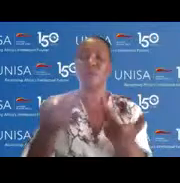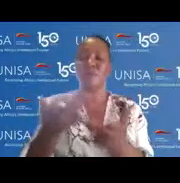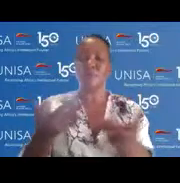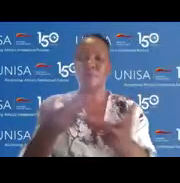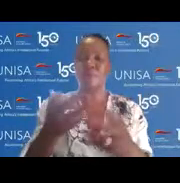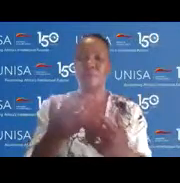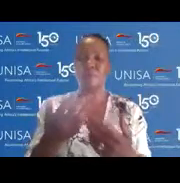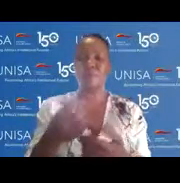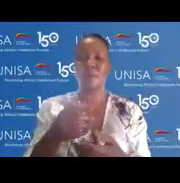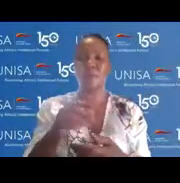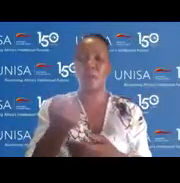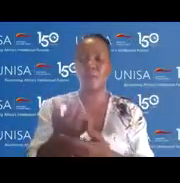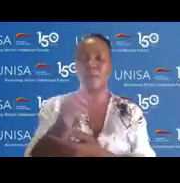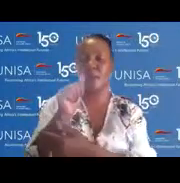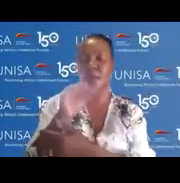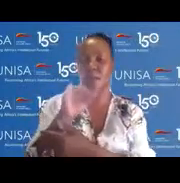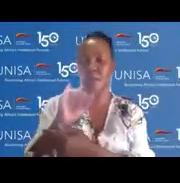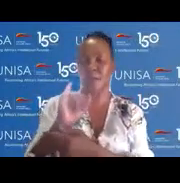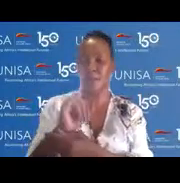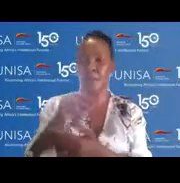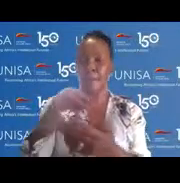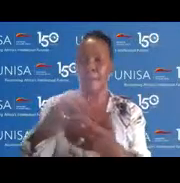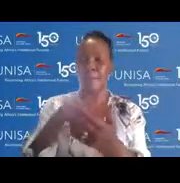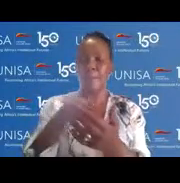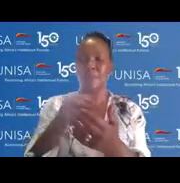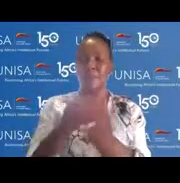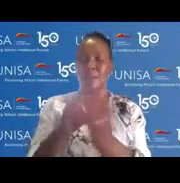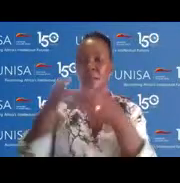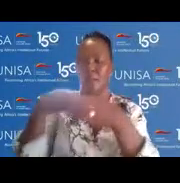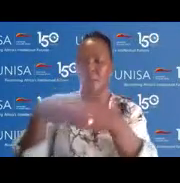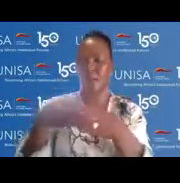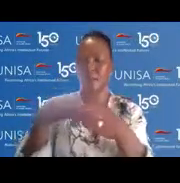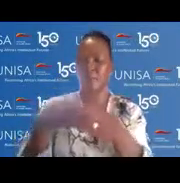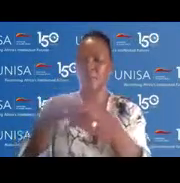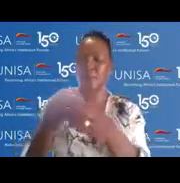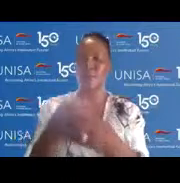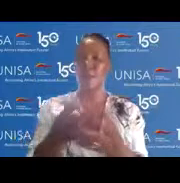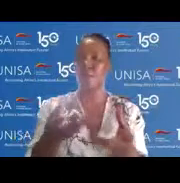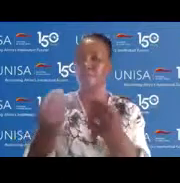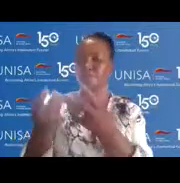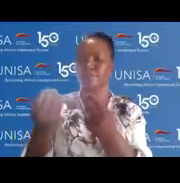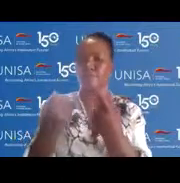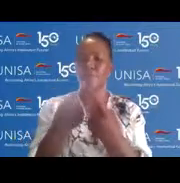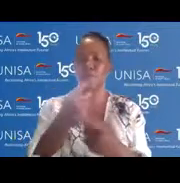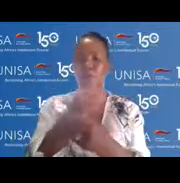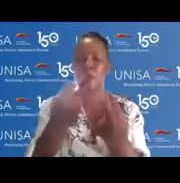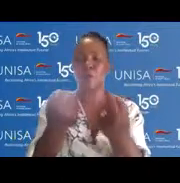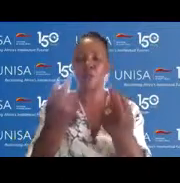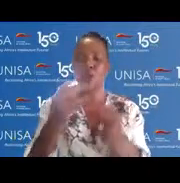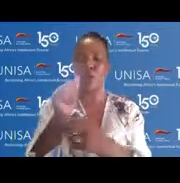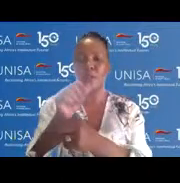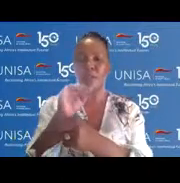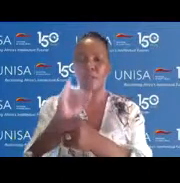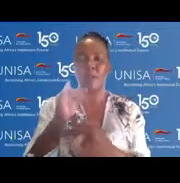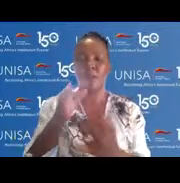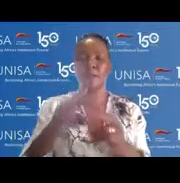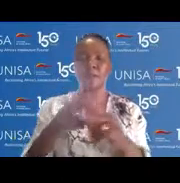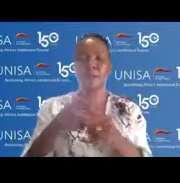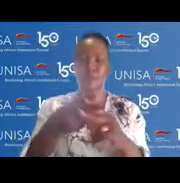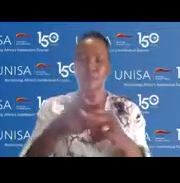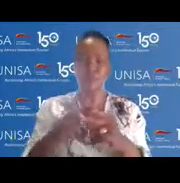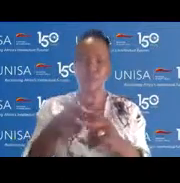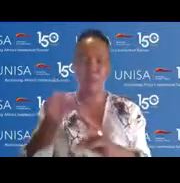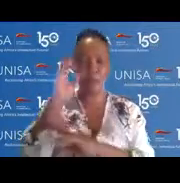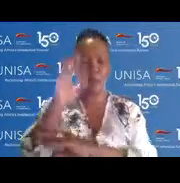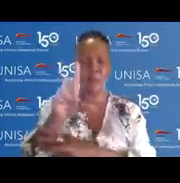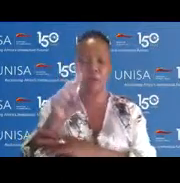AI masterclasses to teach you exactly how to prompt to get the most out of these new AI tools. So remember, Lwazi is also